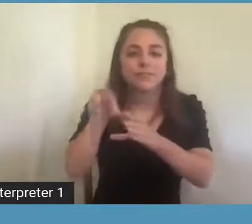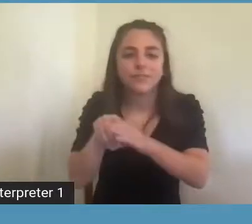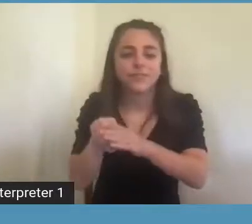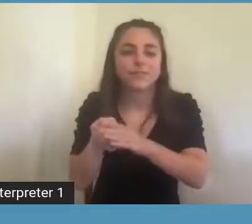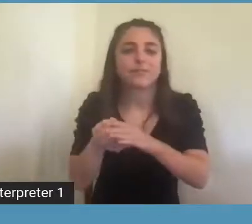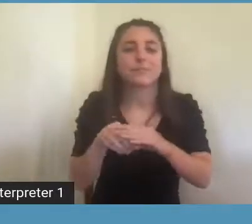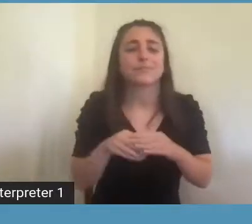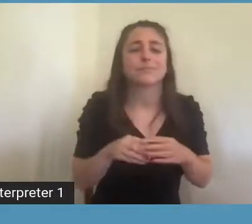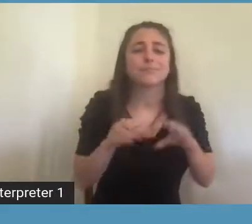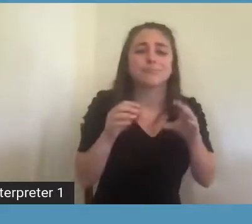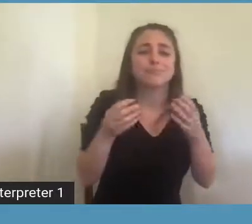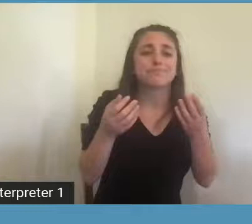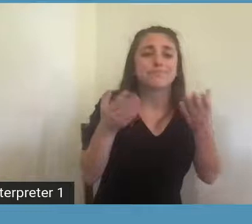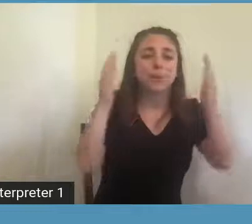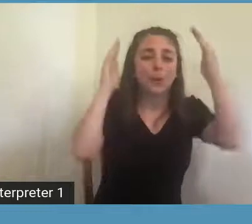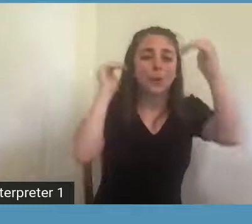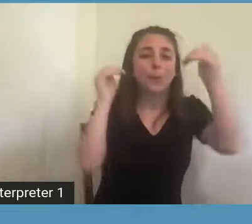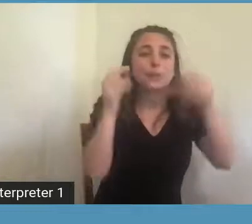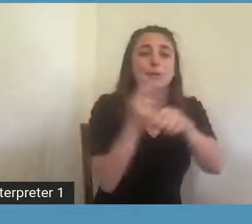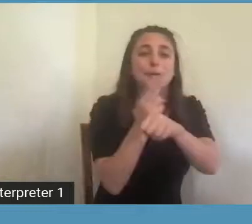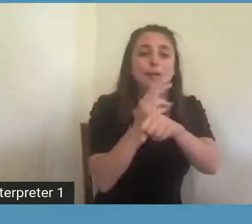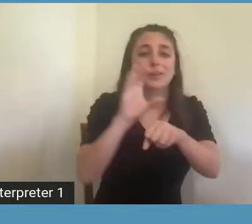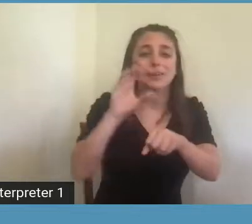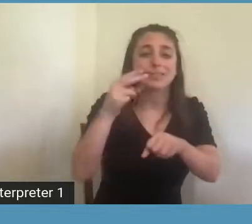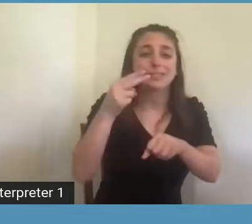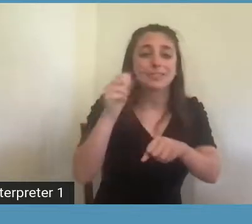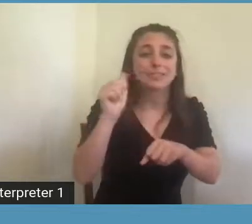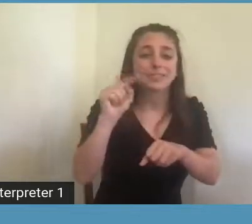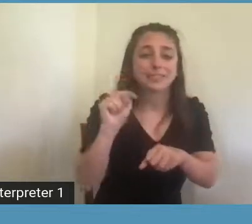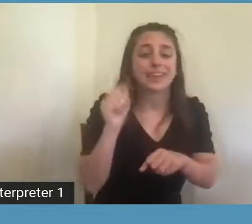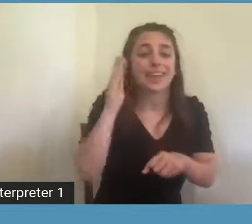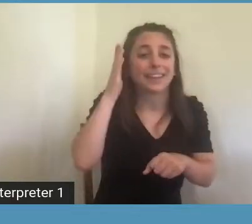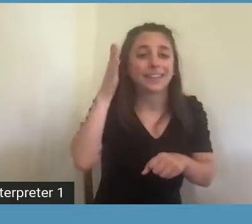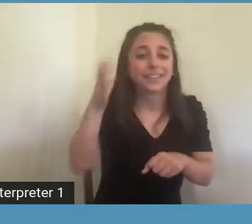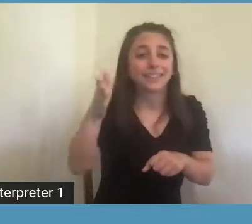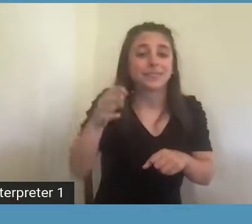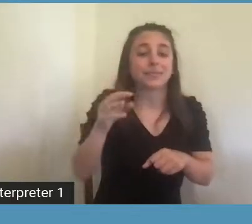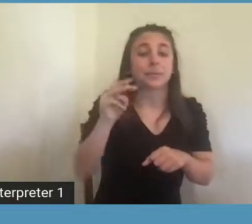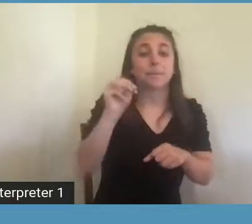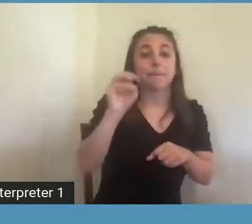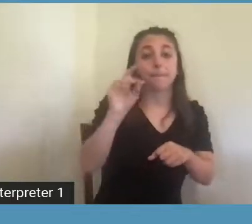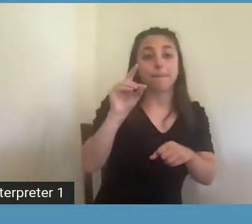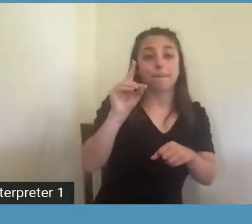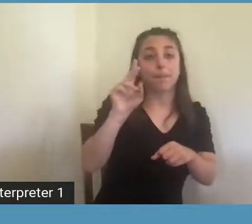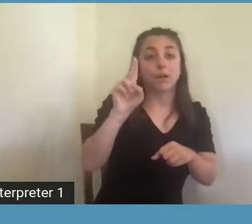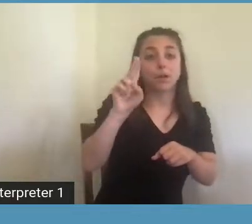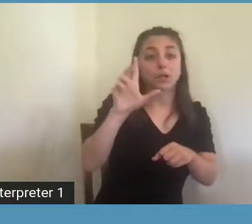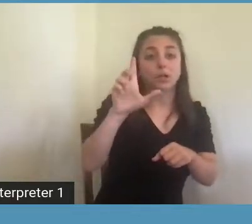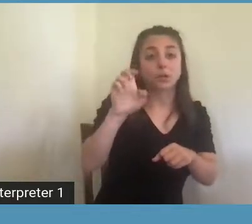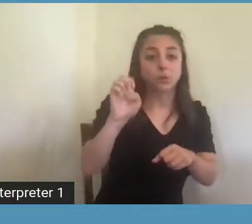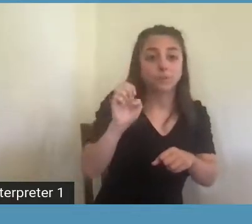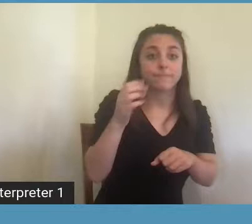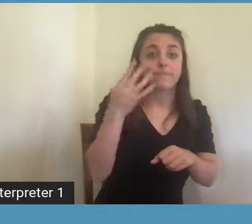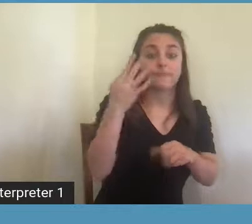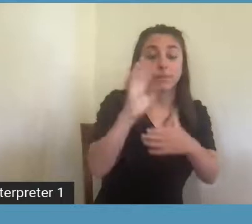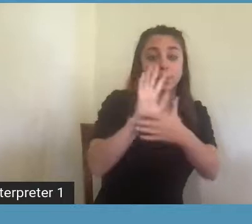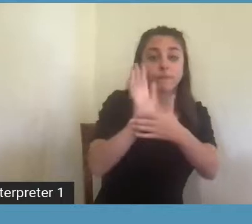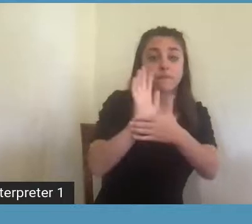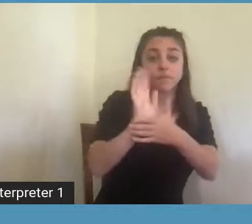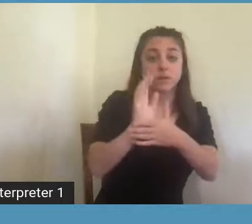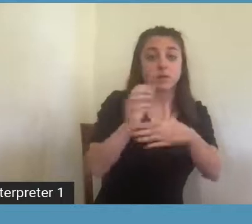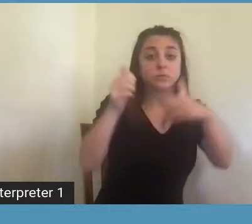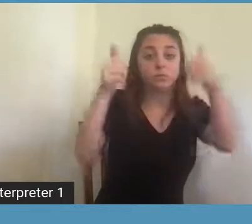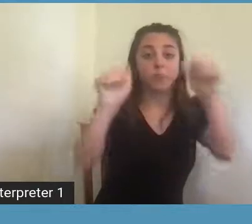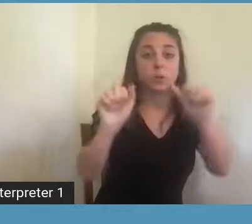future programs. And again, after each module, all 4 videos will be available on our website, as well as a complete toolkit